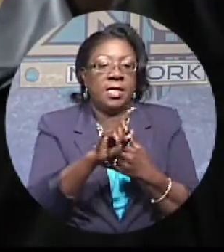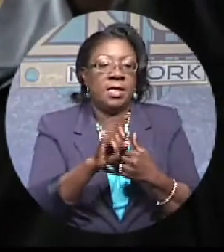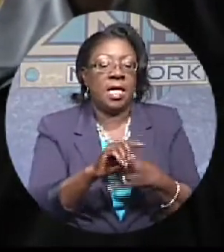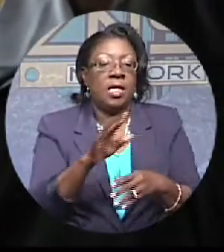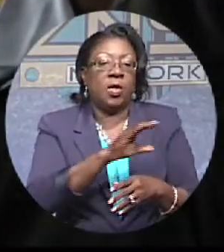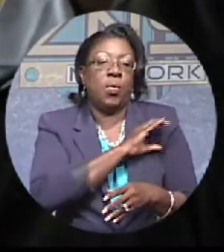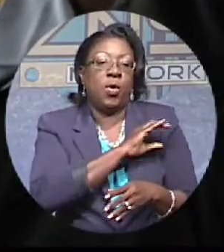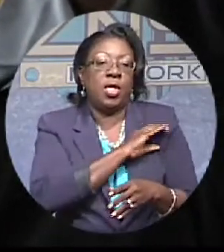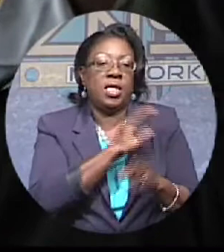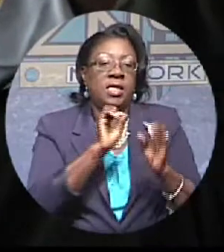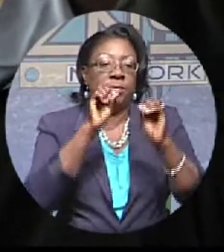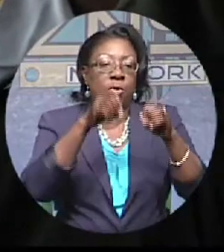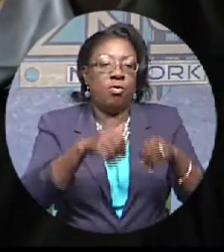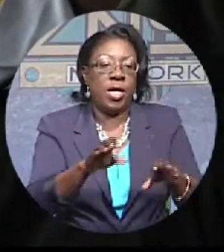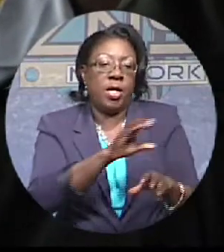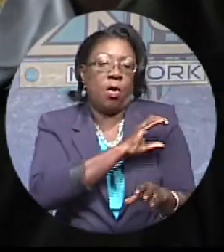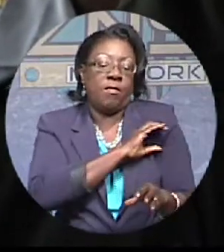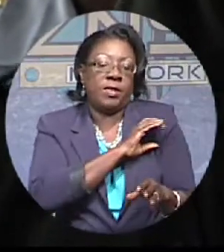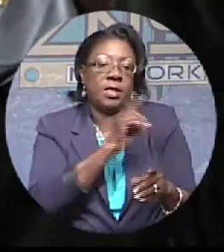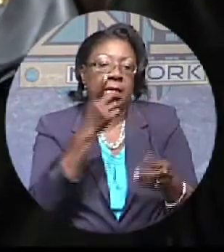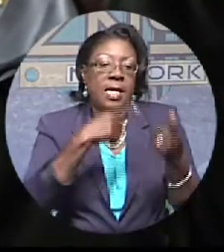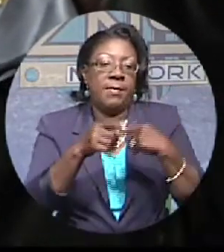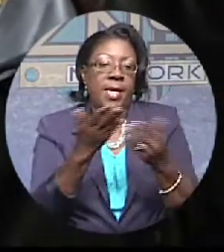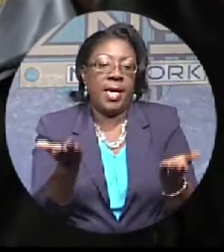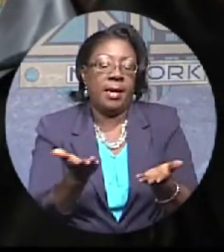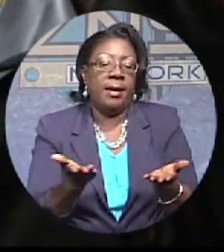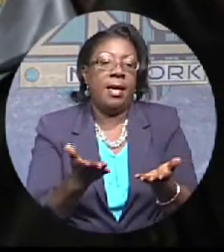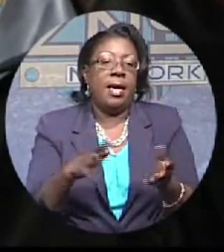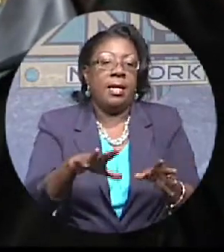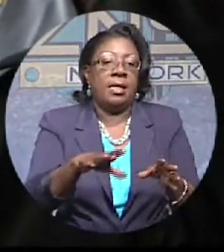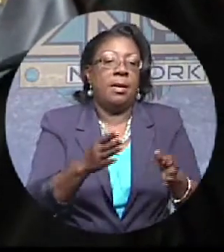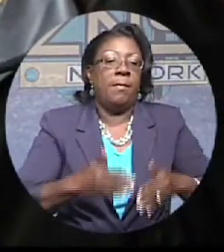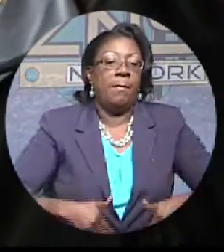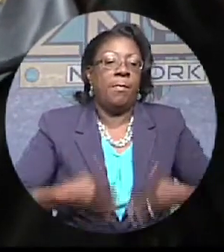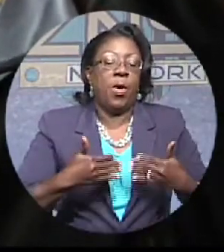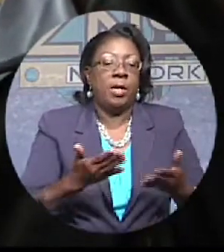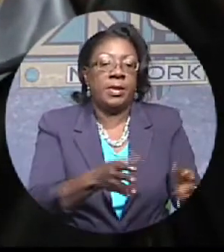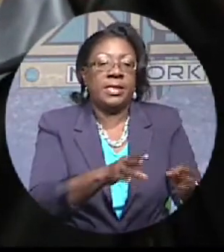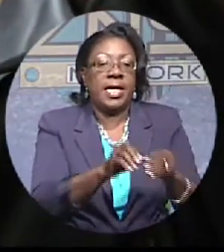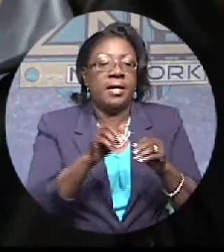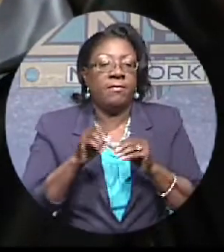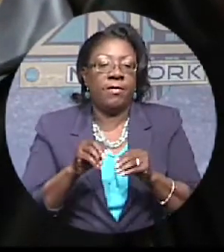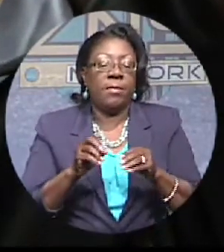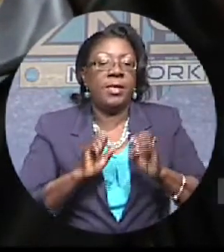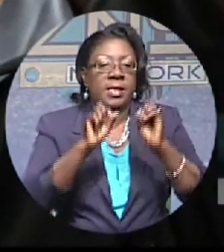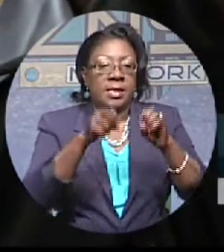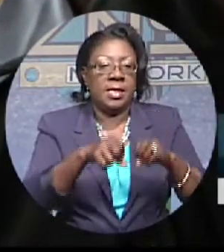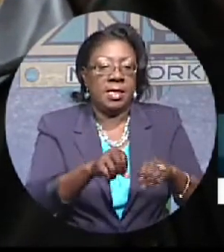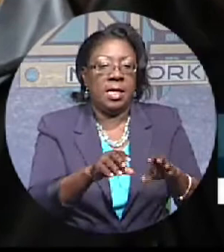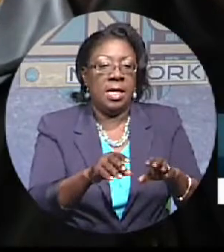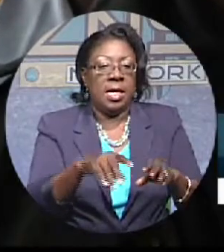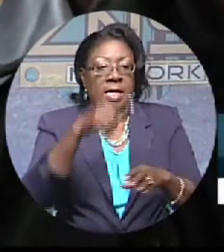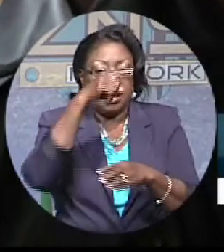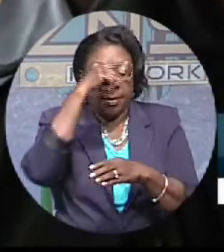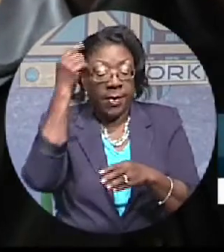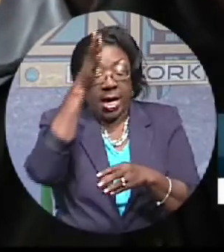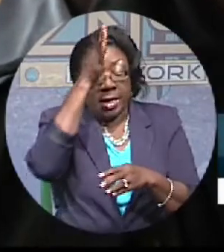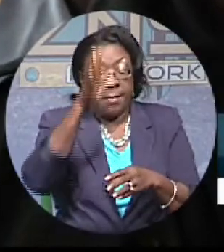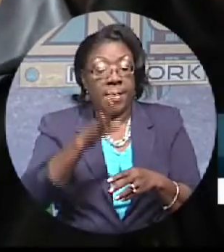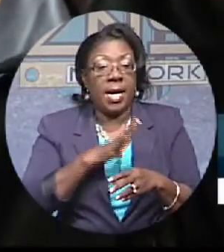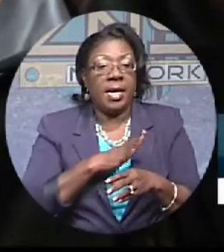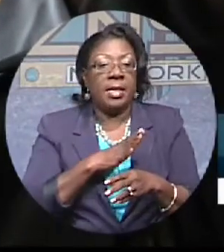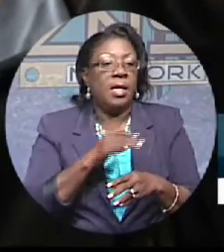Marines. They came here. The body was taken from the water, and we know that it is a black male. We